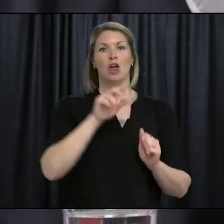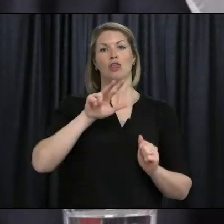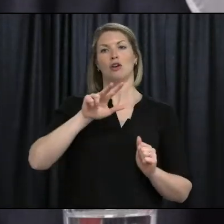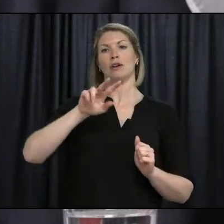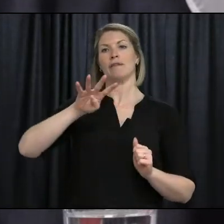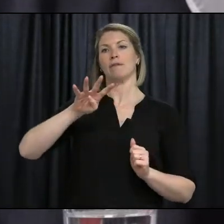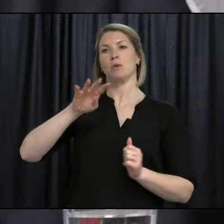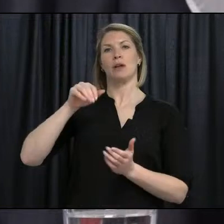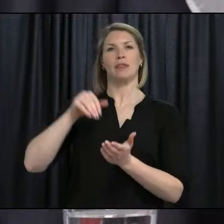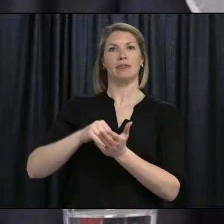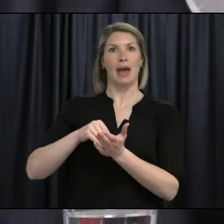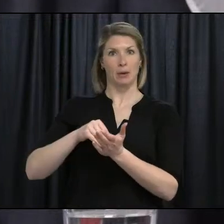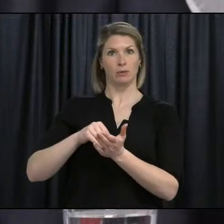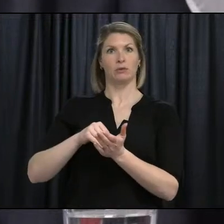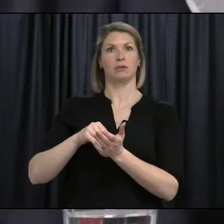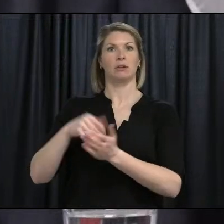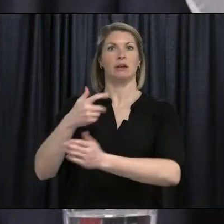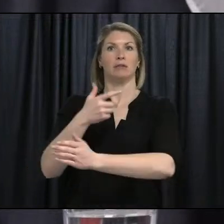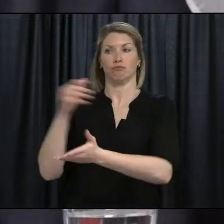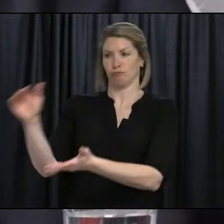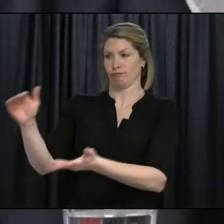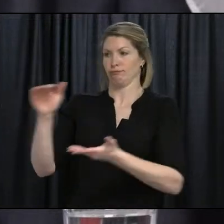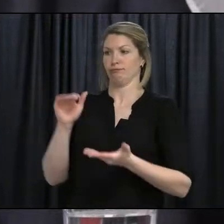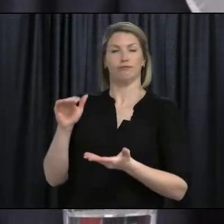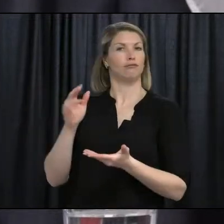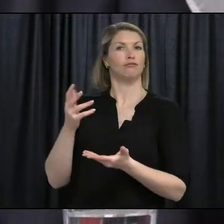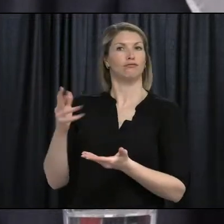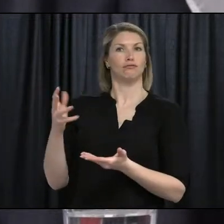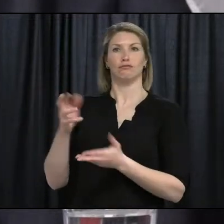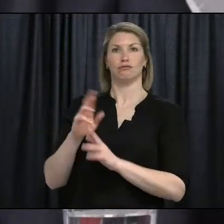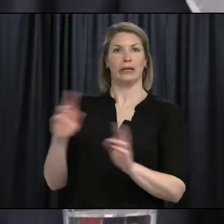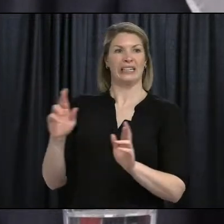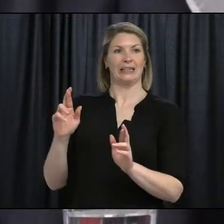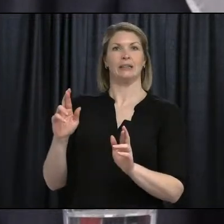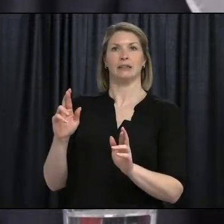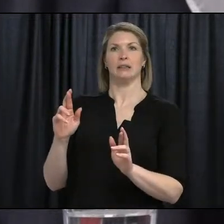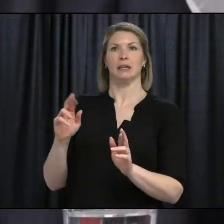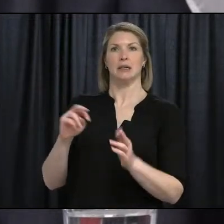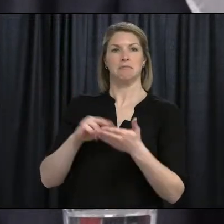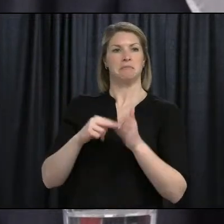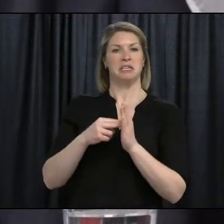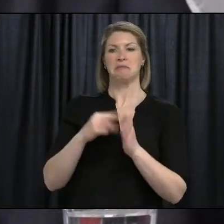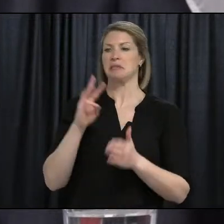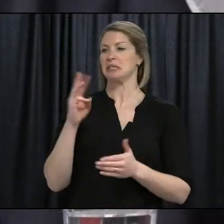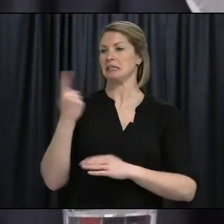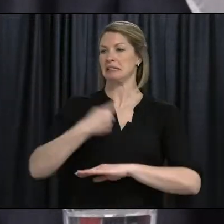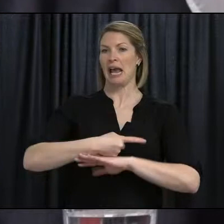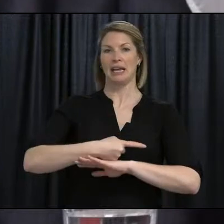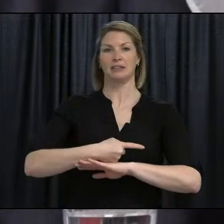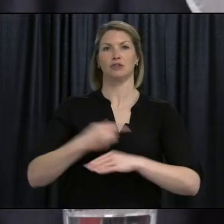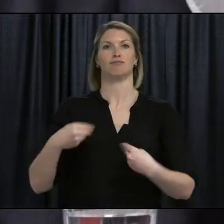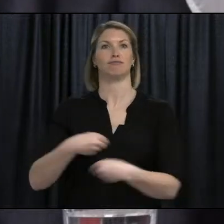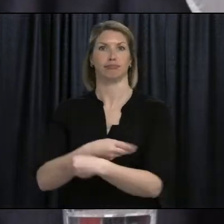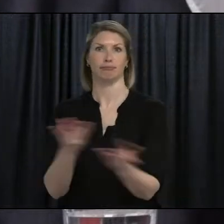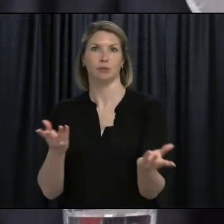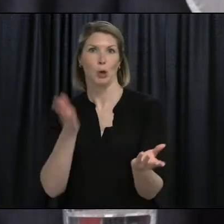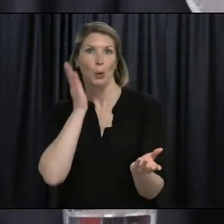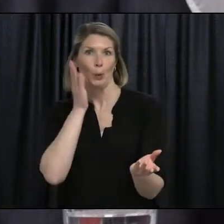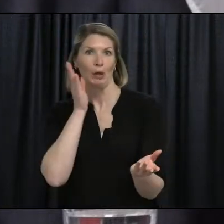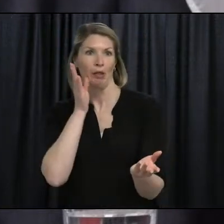in inventory, which are allocated over the next 6 days now to the end of the working week. We're expecting